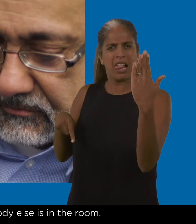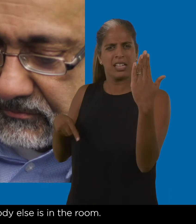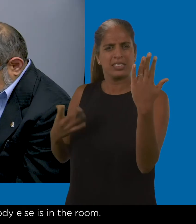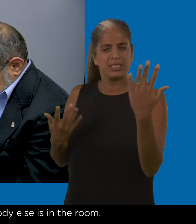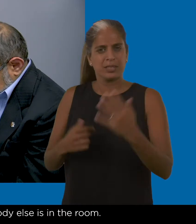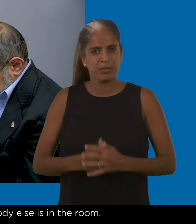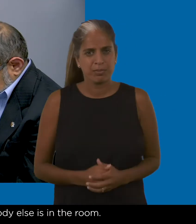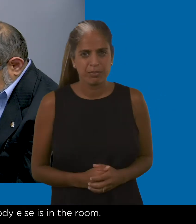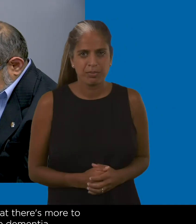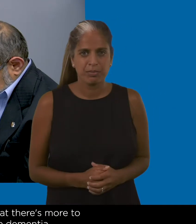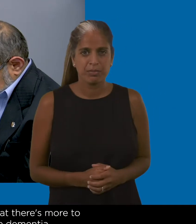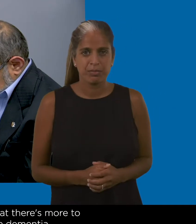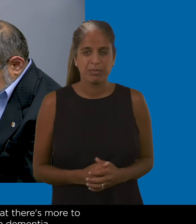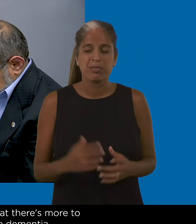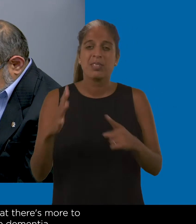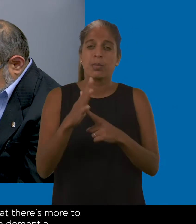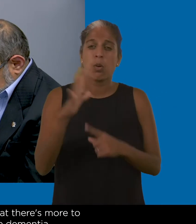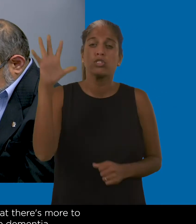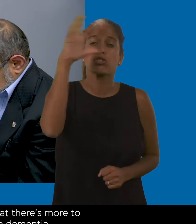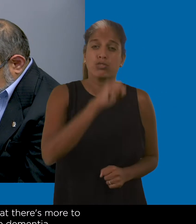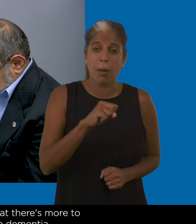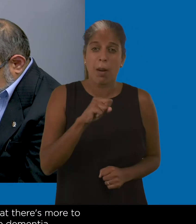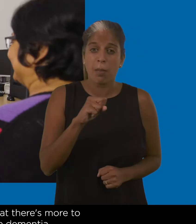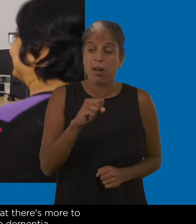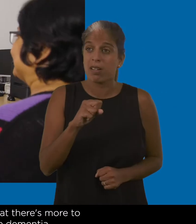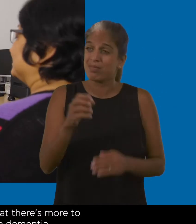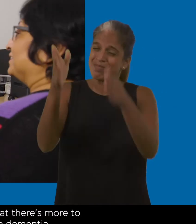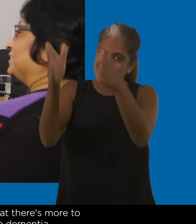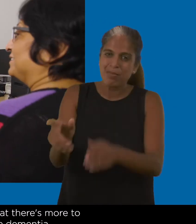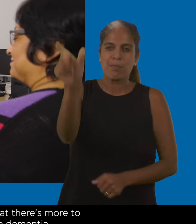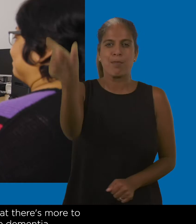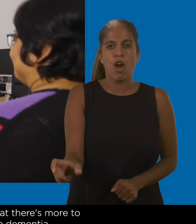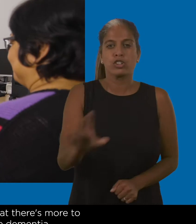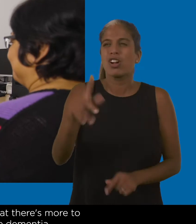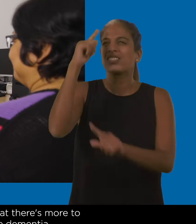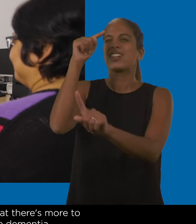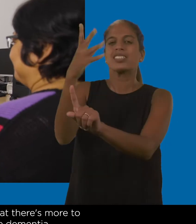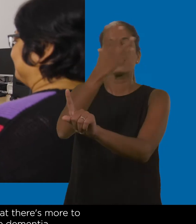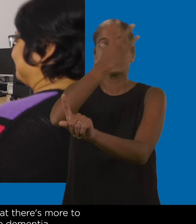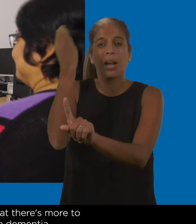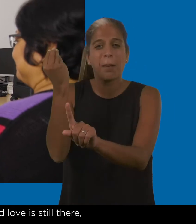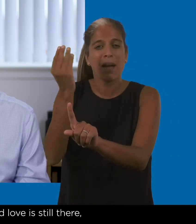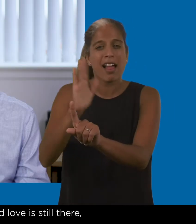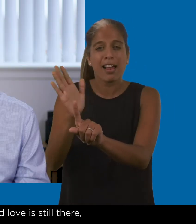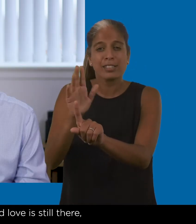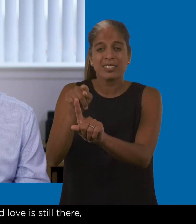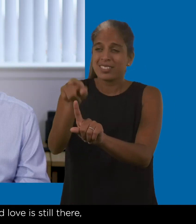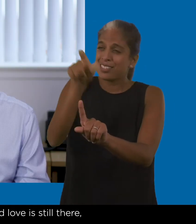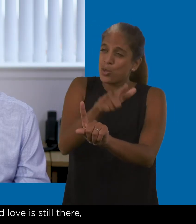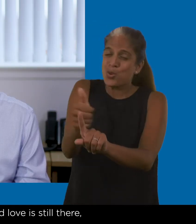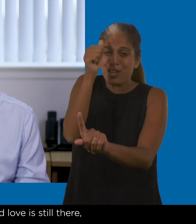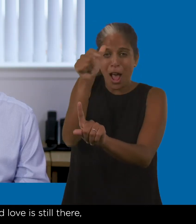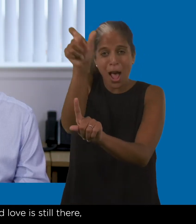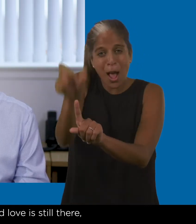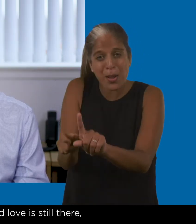the room. It's important to remember that there's more to the person than just the dementia. The person that